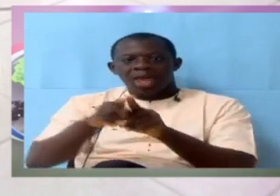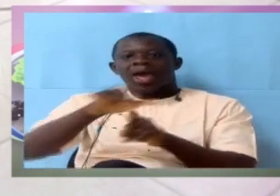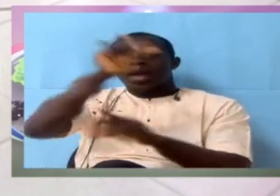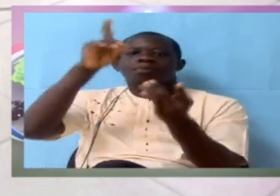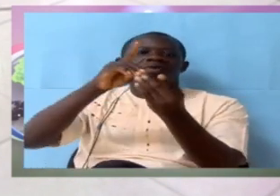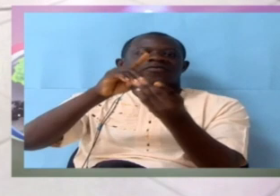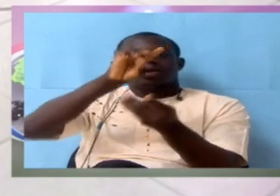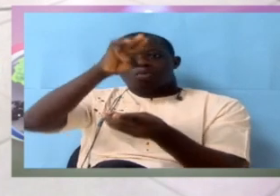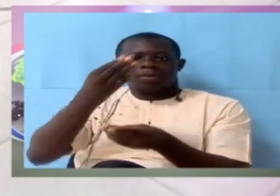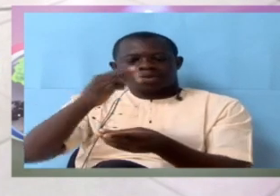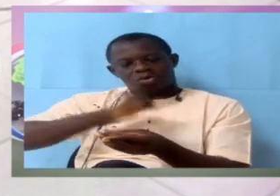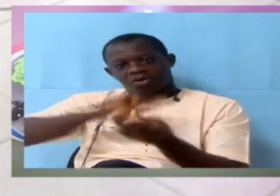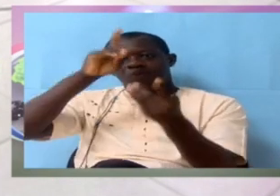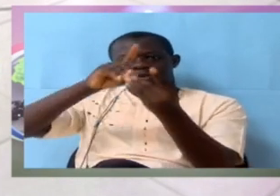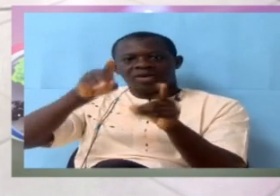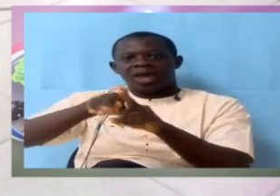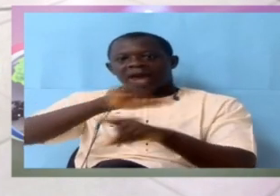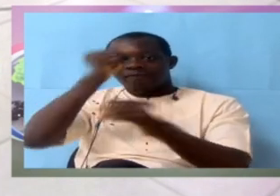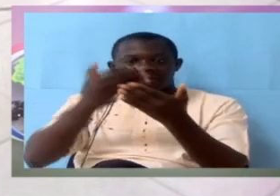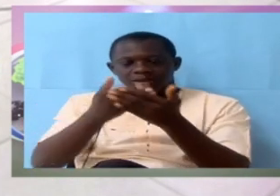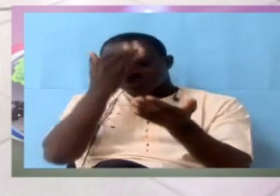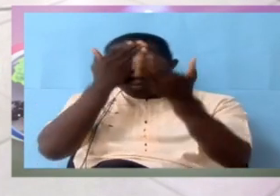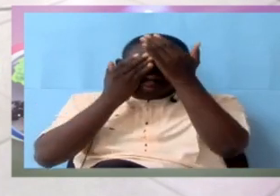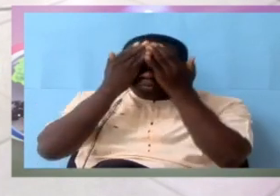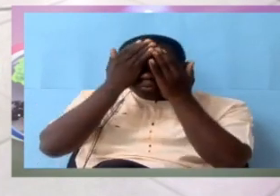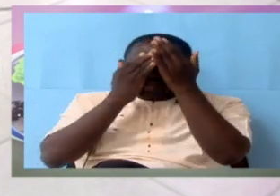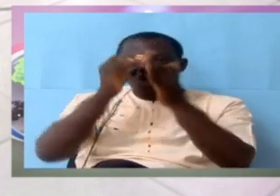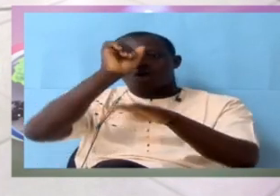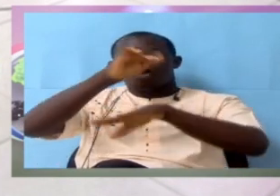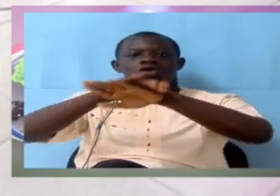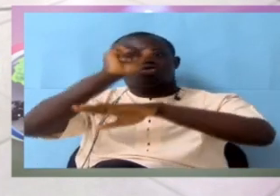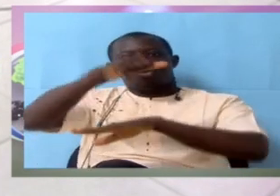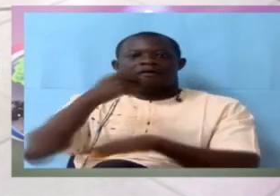wasallam. Then you will rub it on your face.